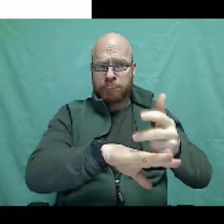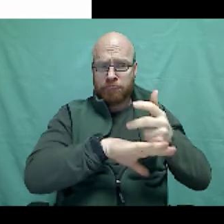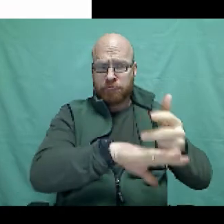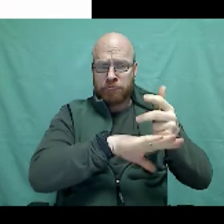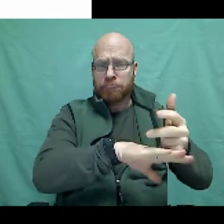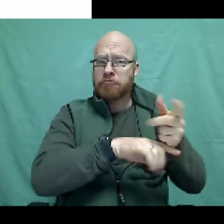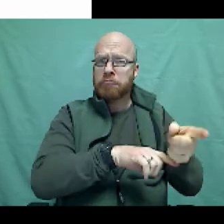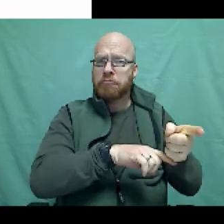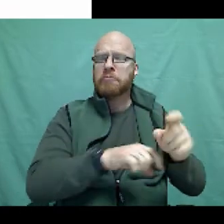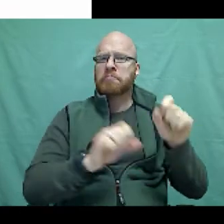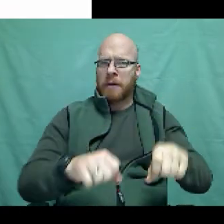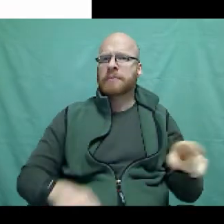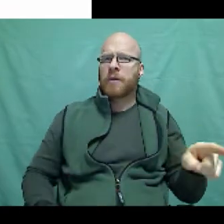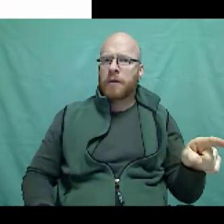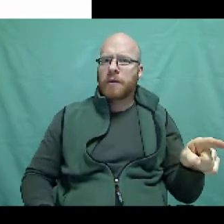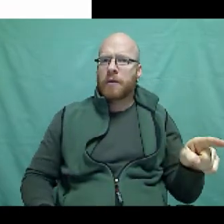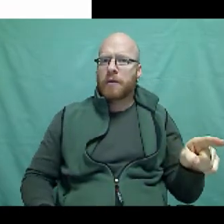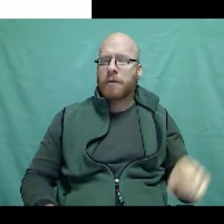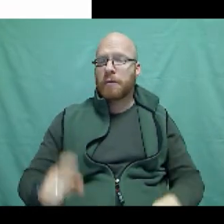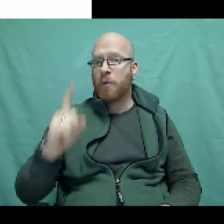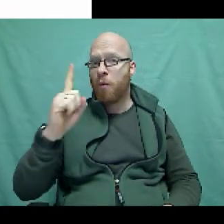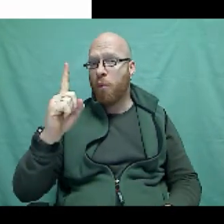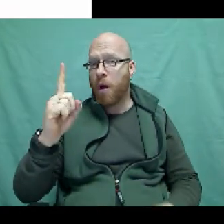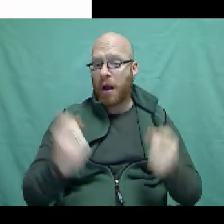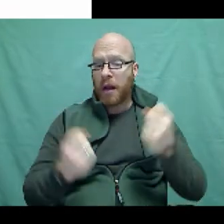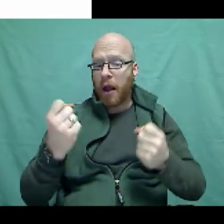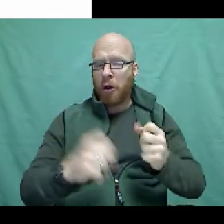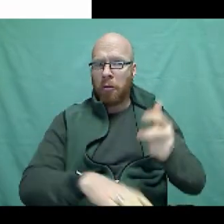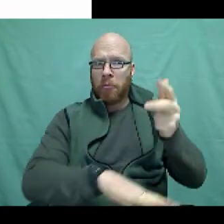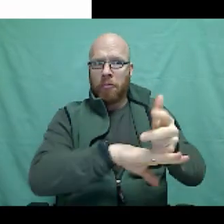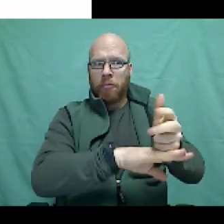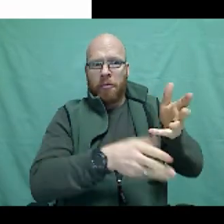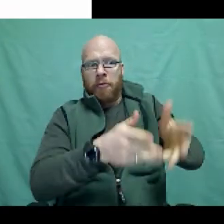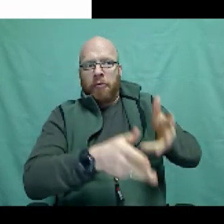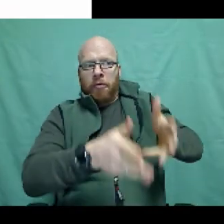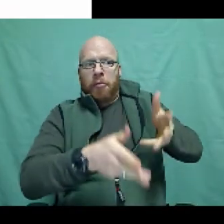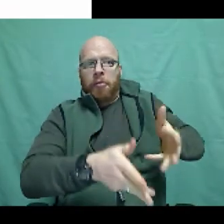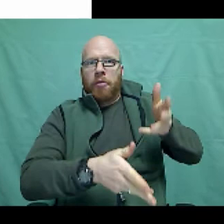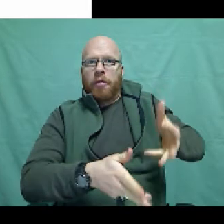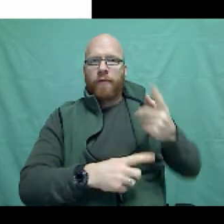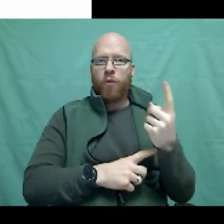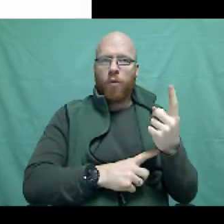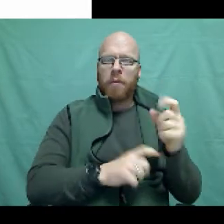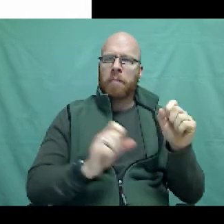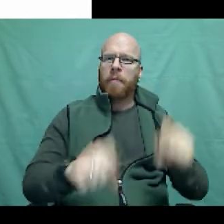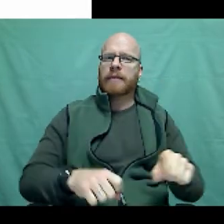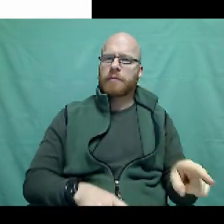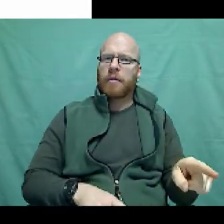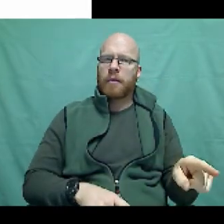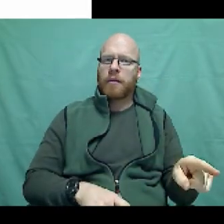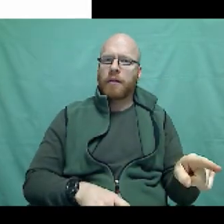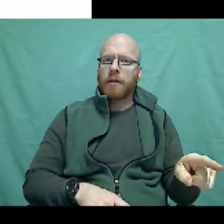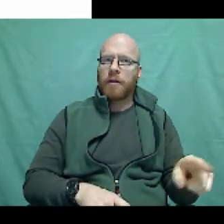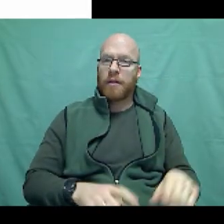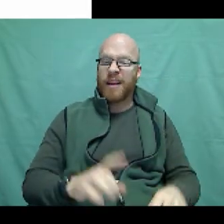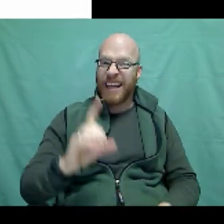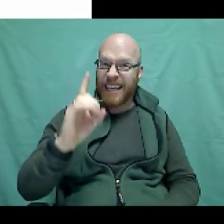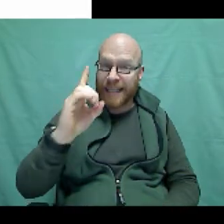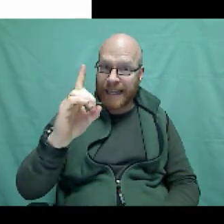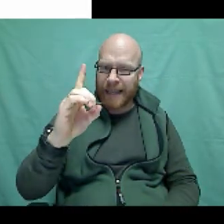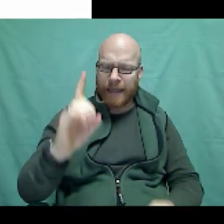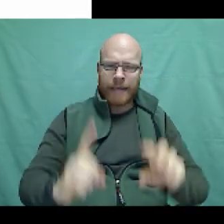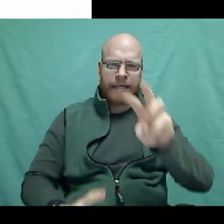cars. That's for sure that's possible. Could they have 1 car left that's been there for a while? Yeah. Now look at